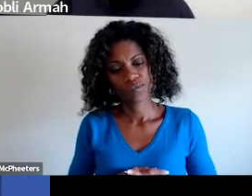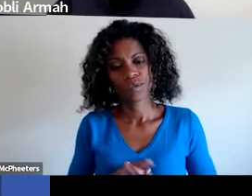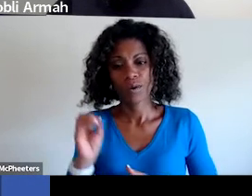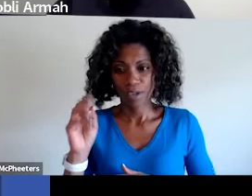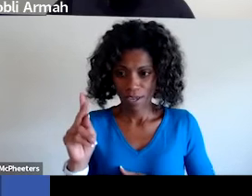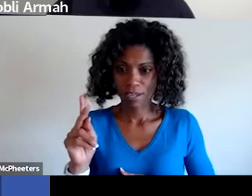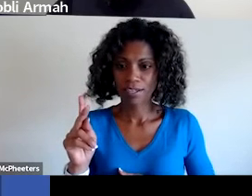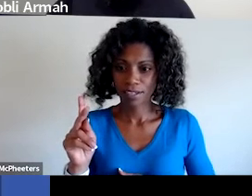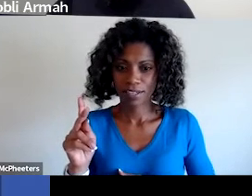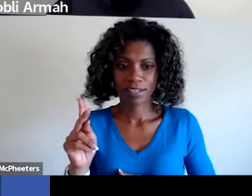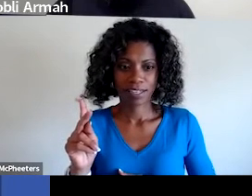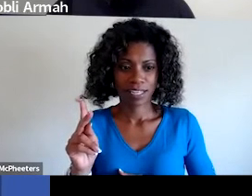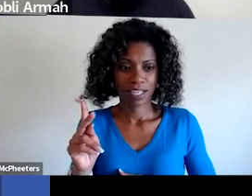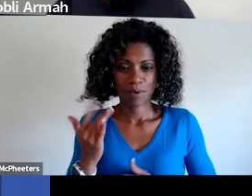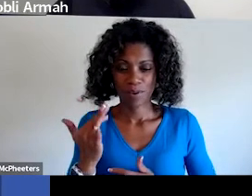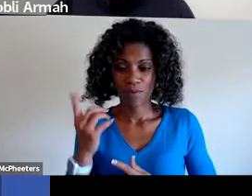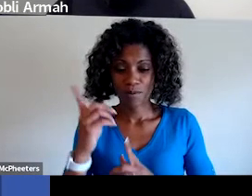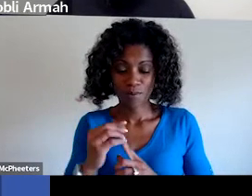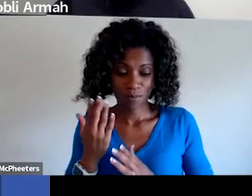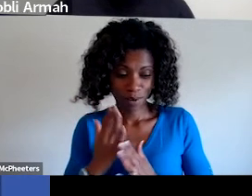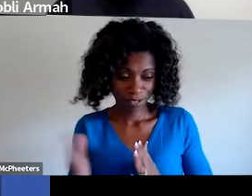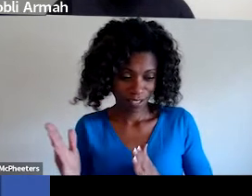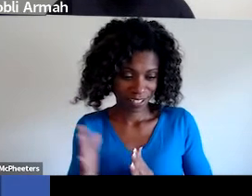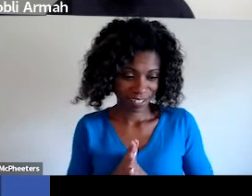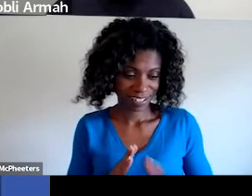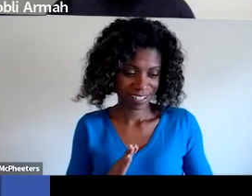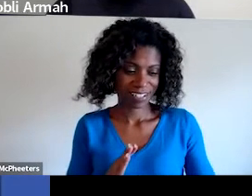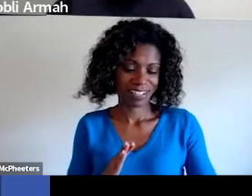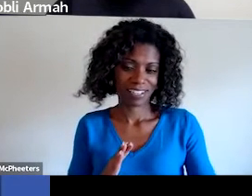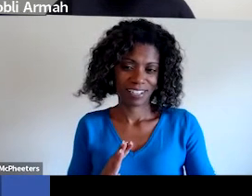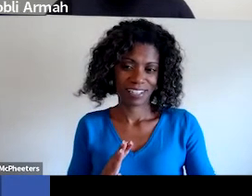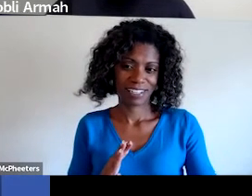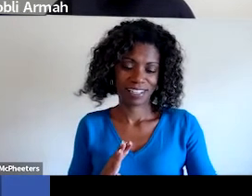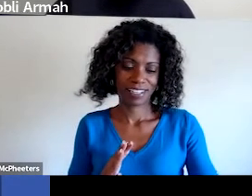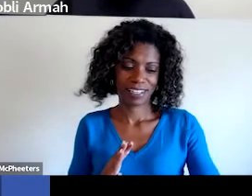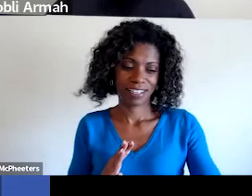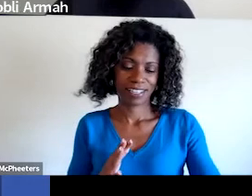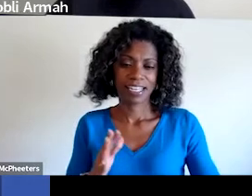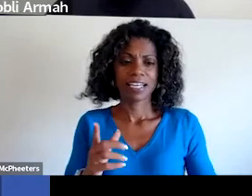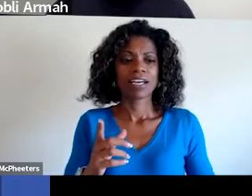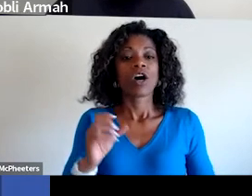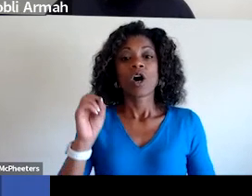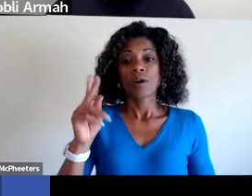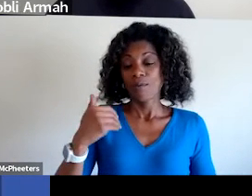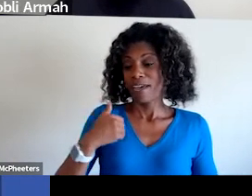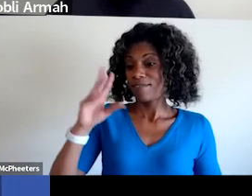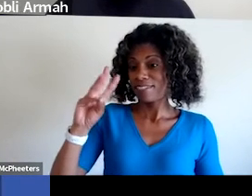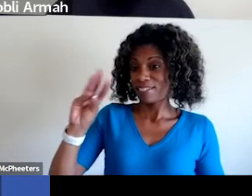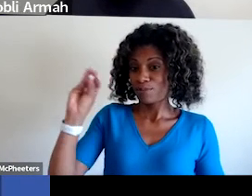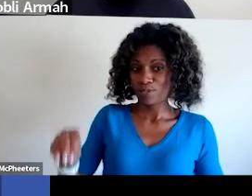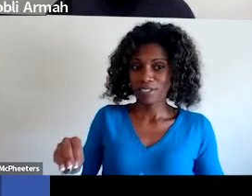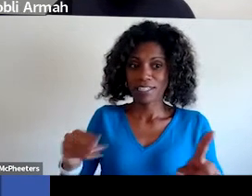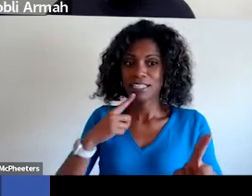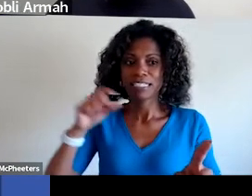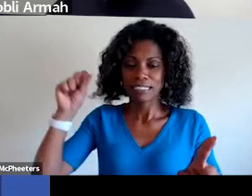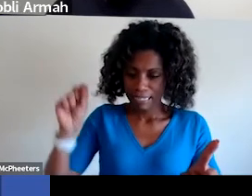Okay, there was one more person that went. So this is interesting. Here we have 66% that say, yes,